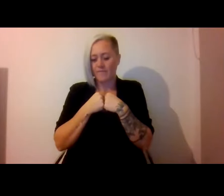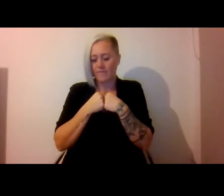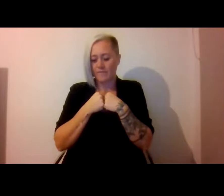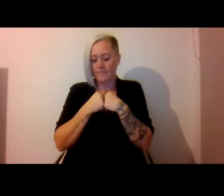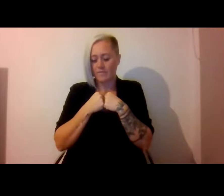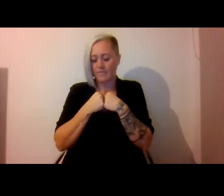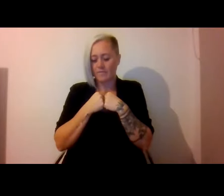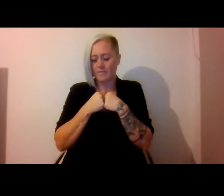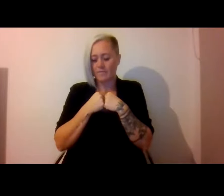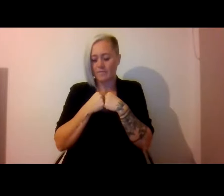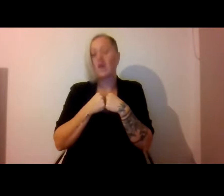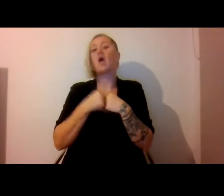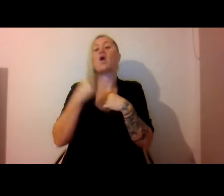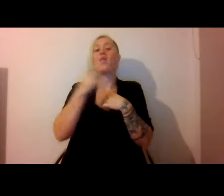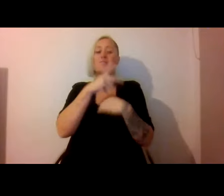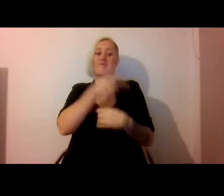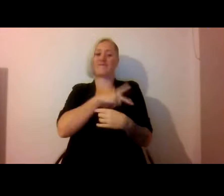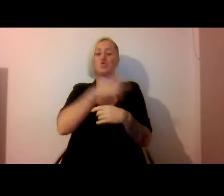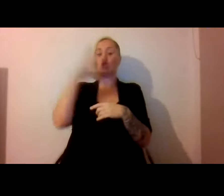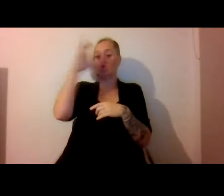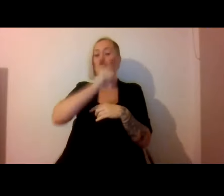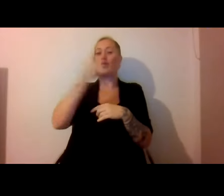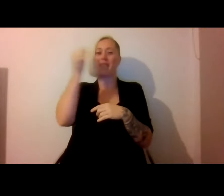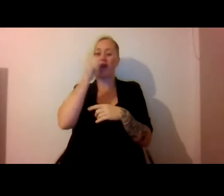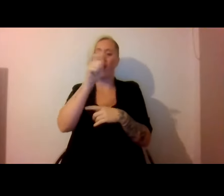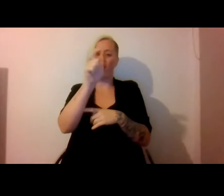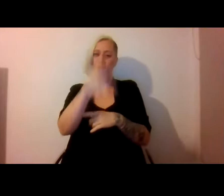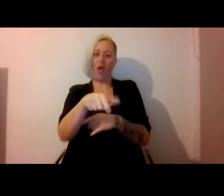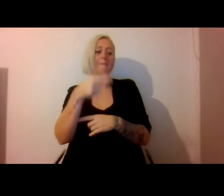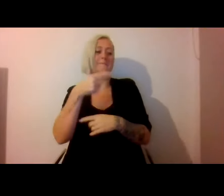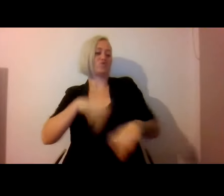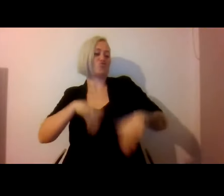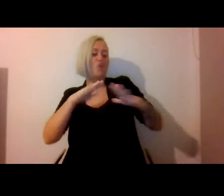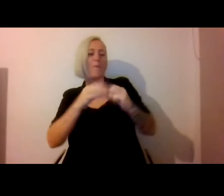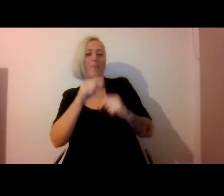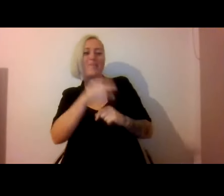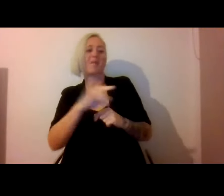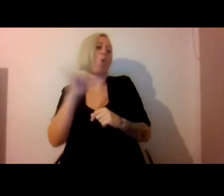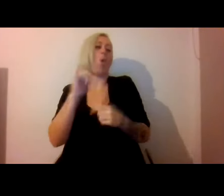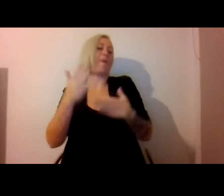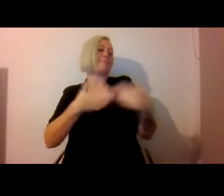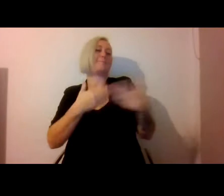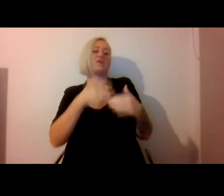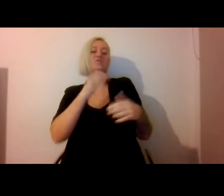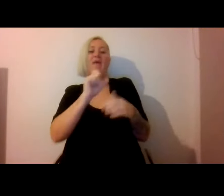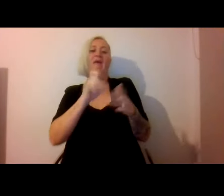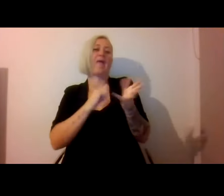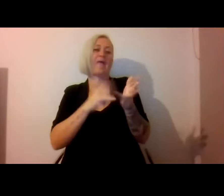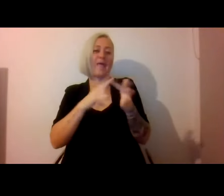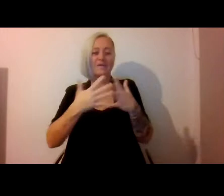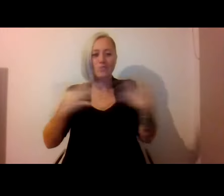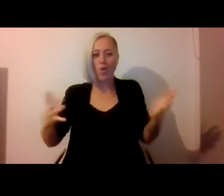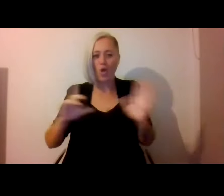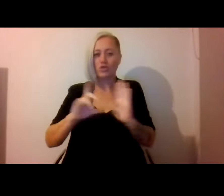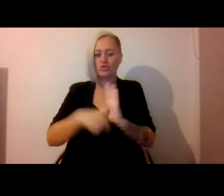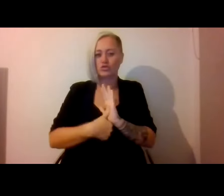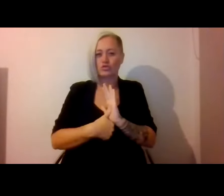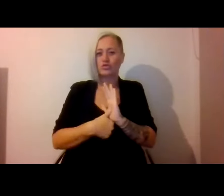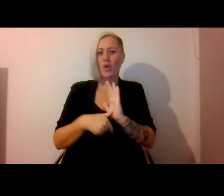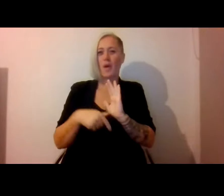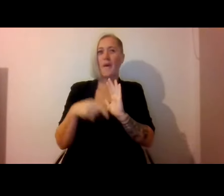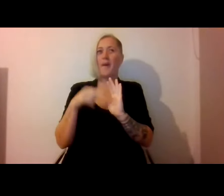they assume they know the client because they grew up with them or they have managed their case for such a long time, which is a bit of a